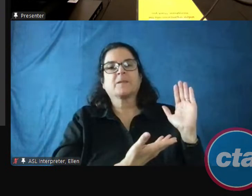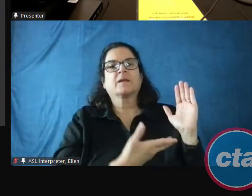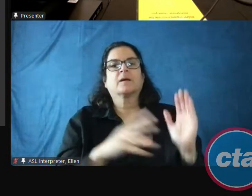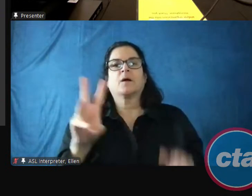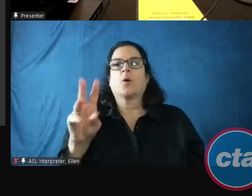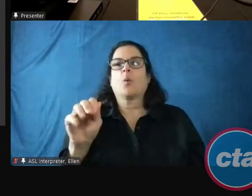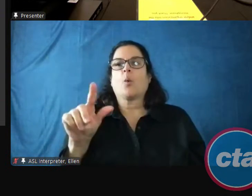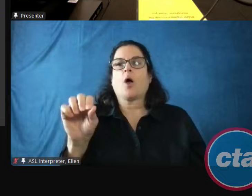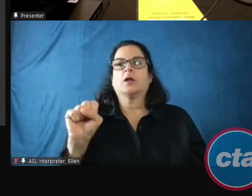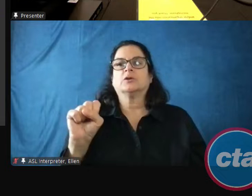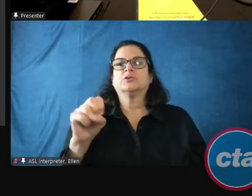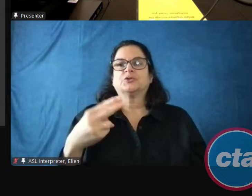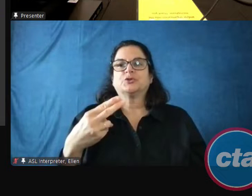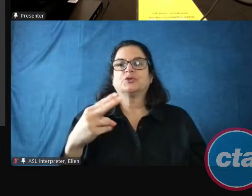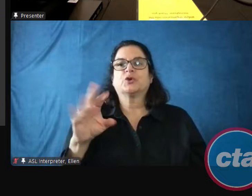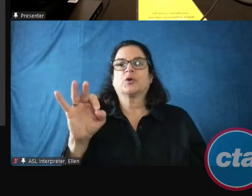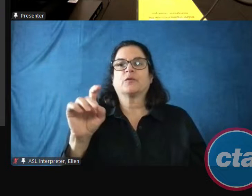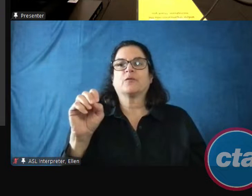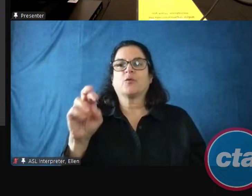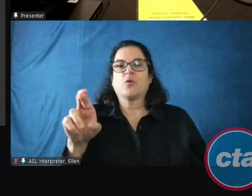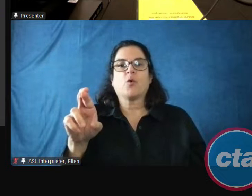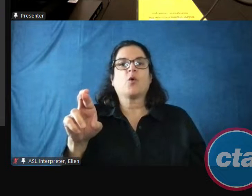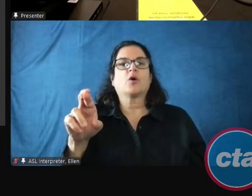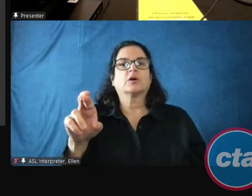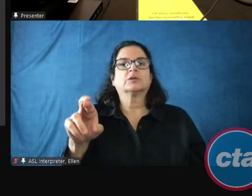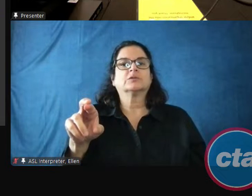attainment at 17.32%.